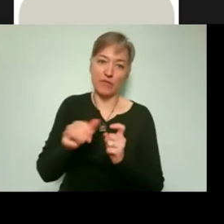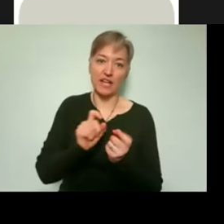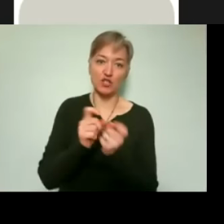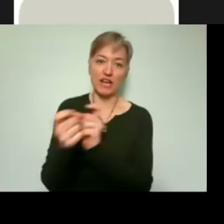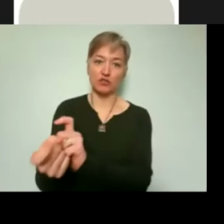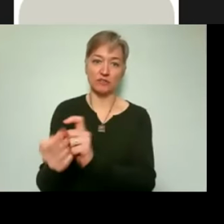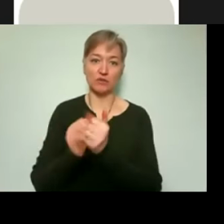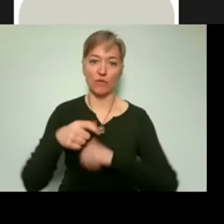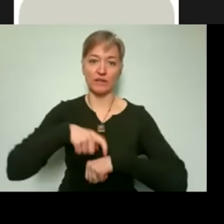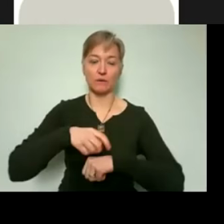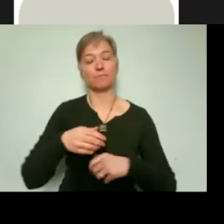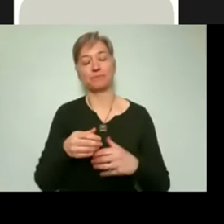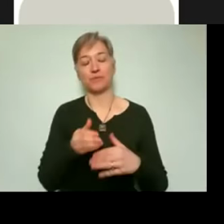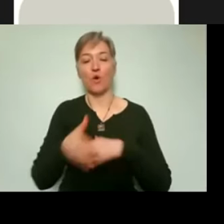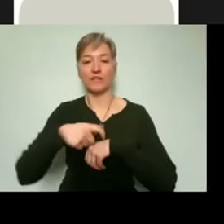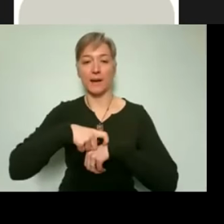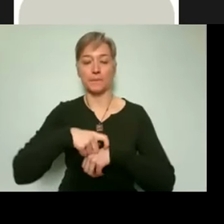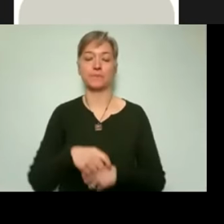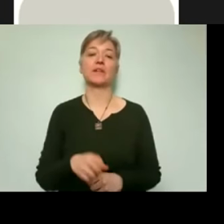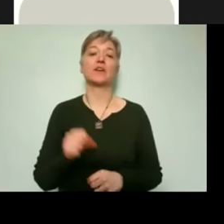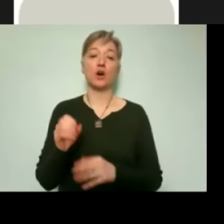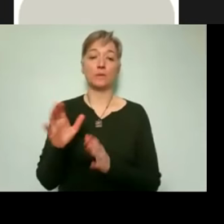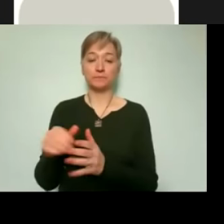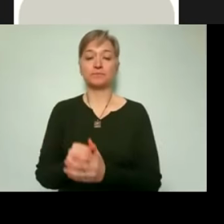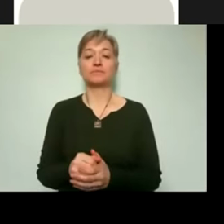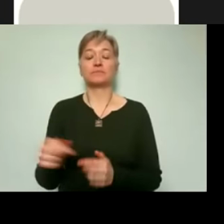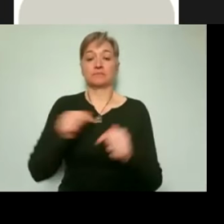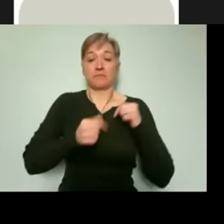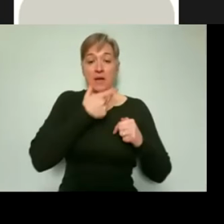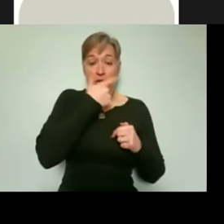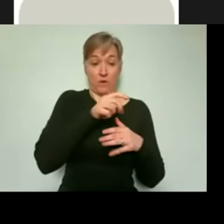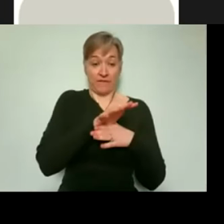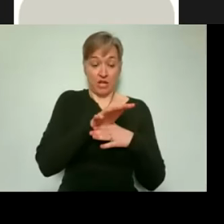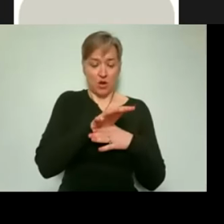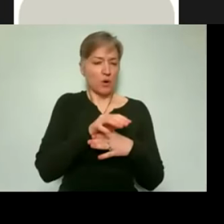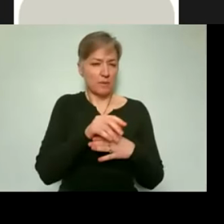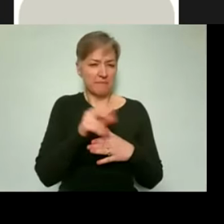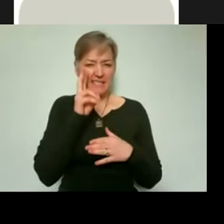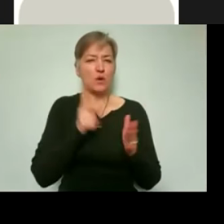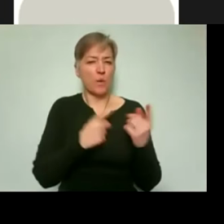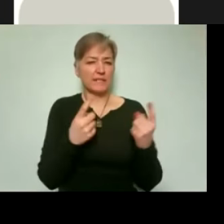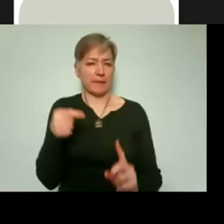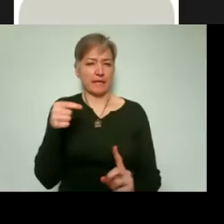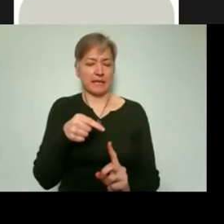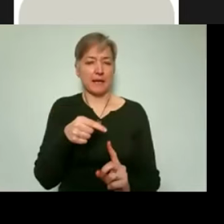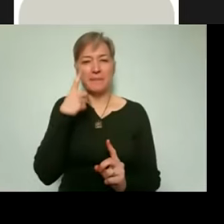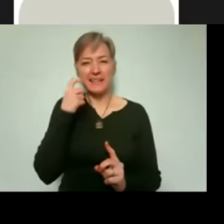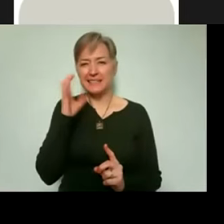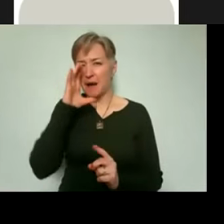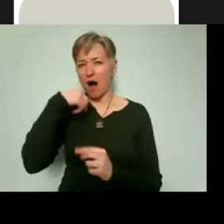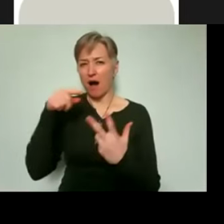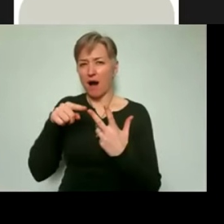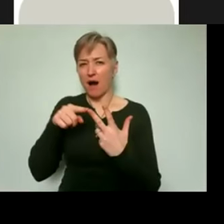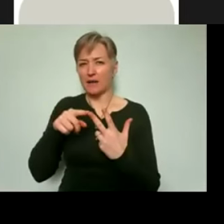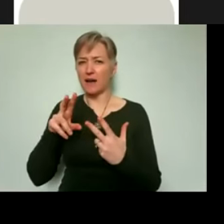expect to see this. So we went back to the data and said, okay, let's look at what's really happening here, because it seems surprising that these uninstructed movements that had nothing to